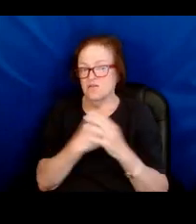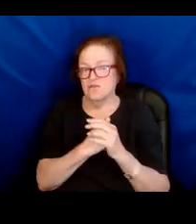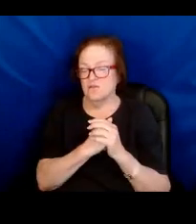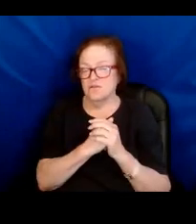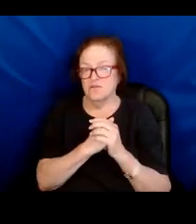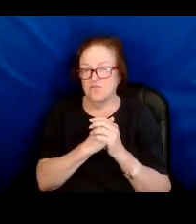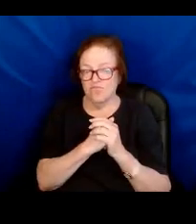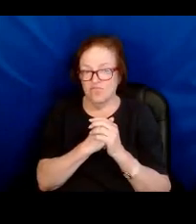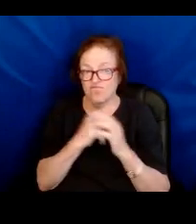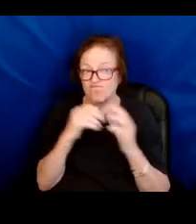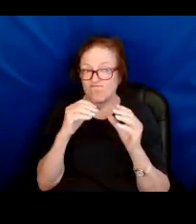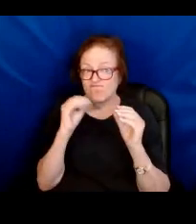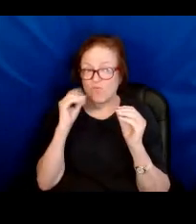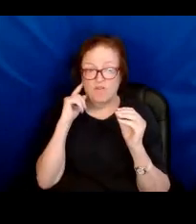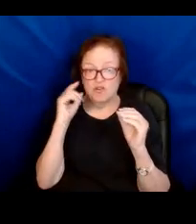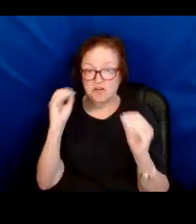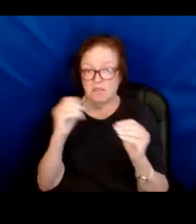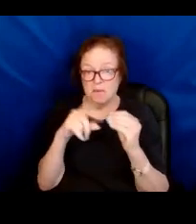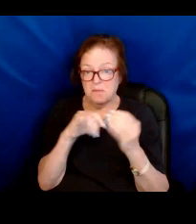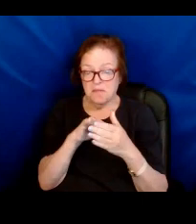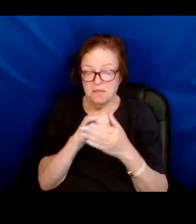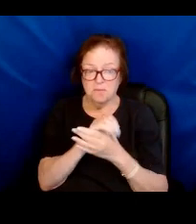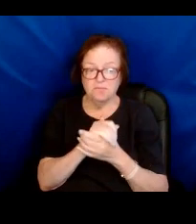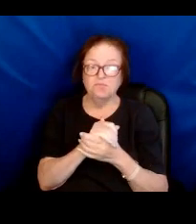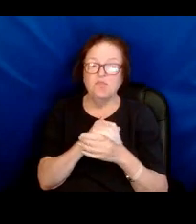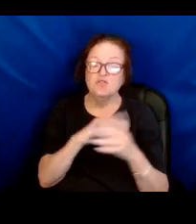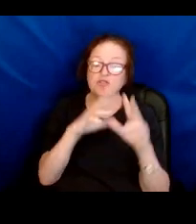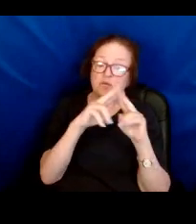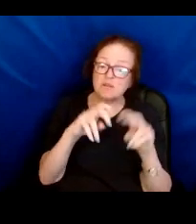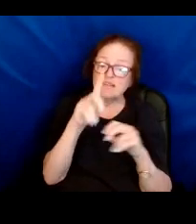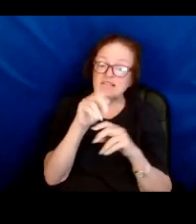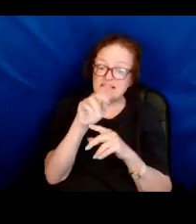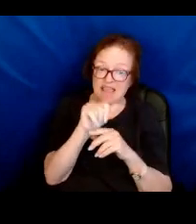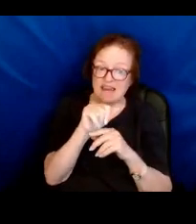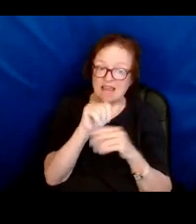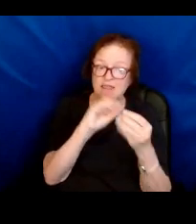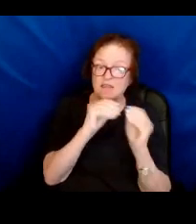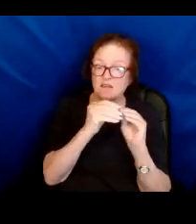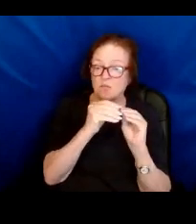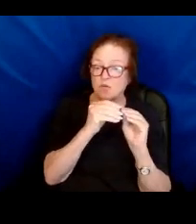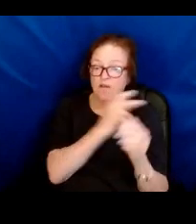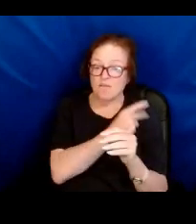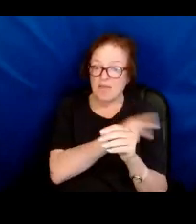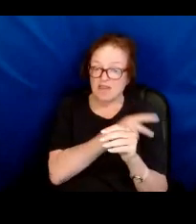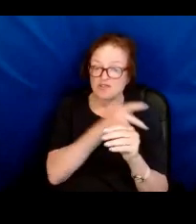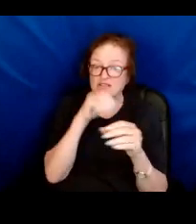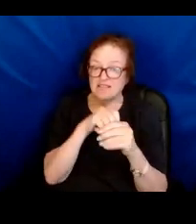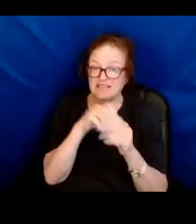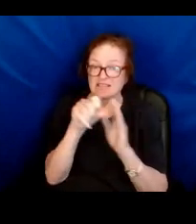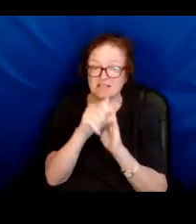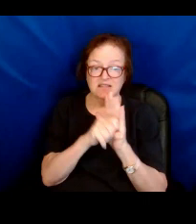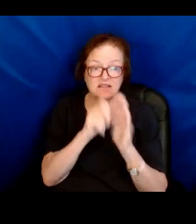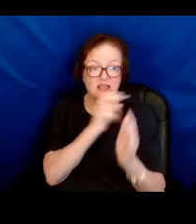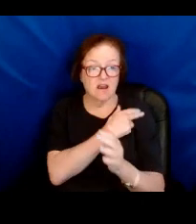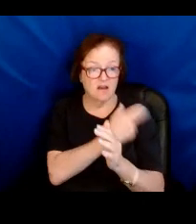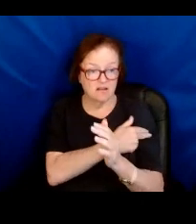So if we take this data and we look at the number of patients in state hospitals by some of these diagnoses that